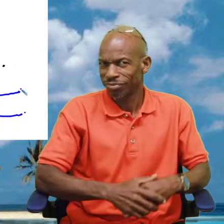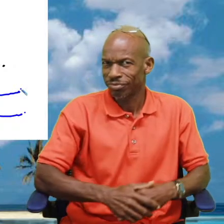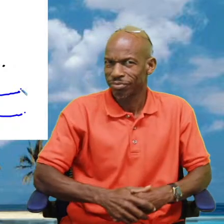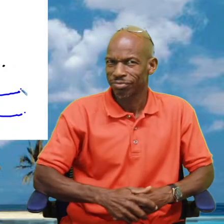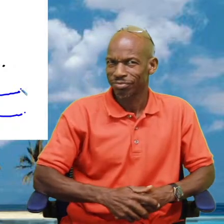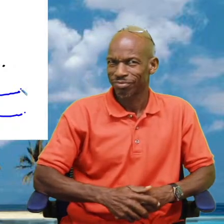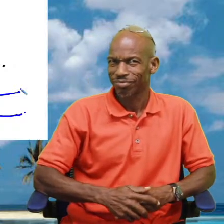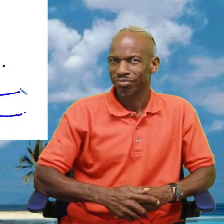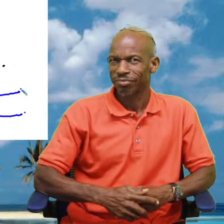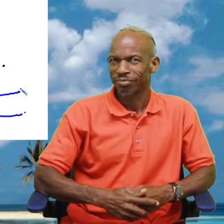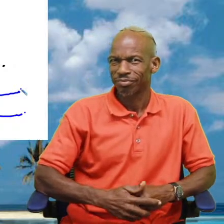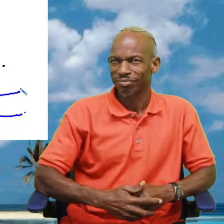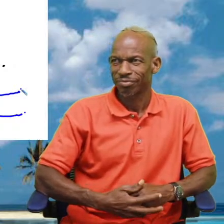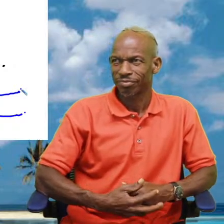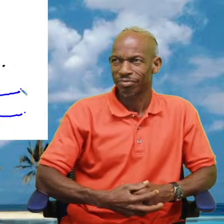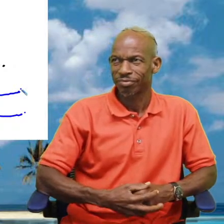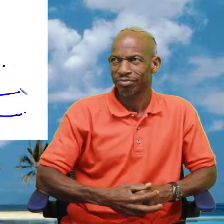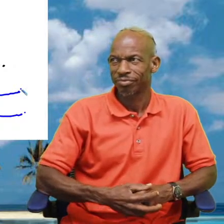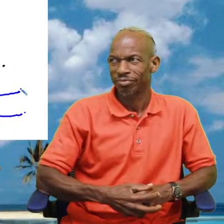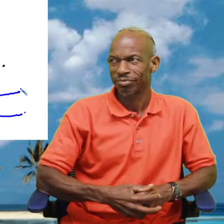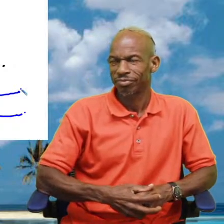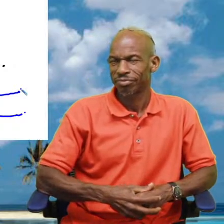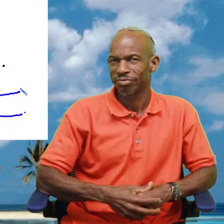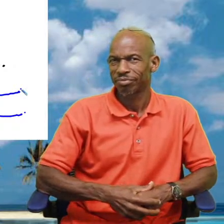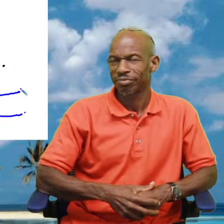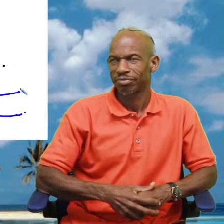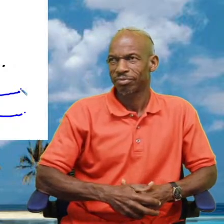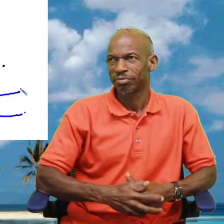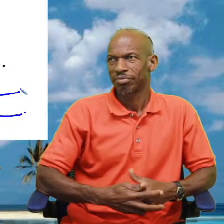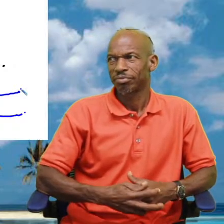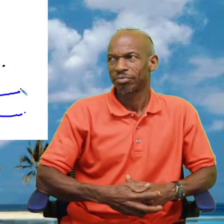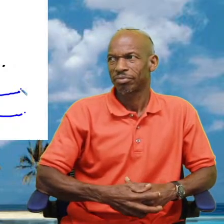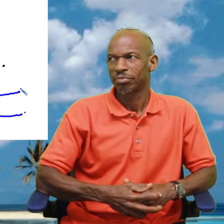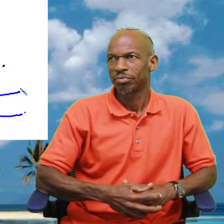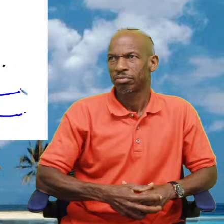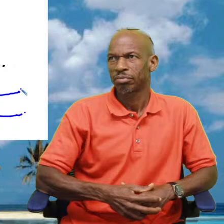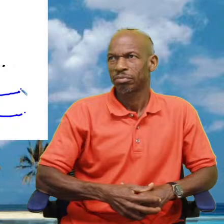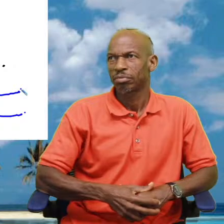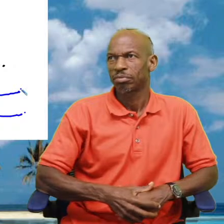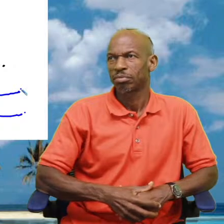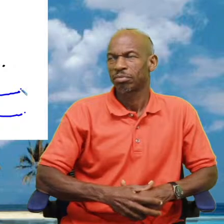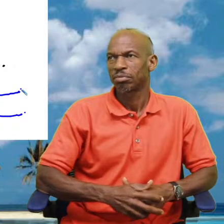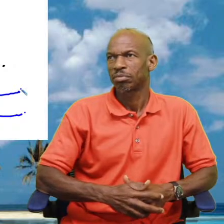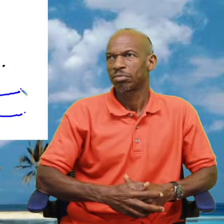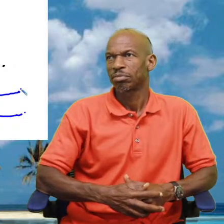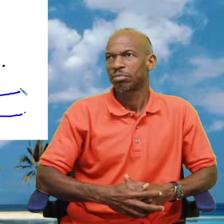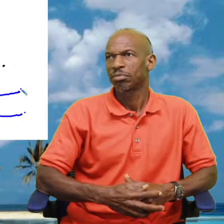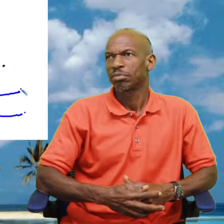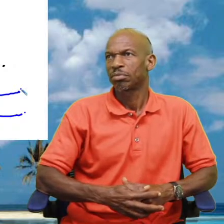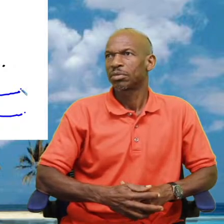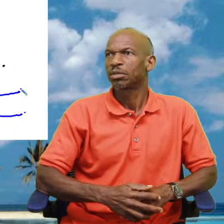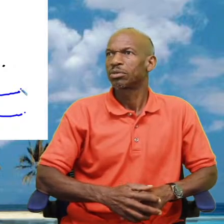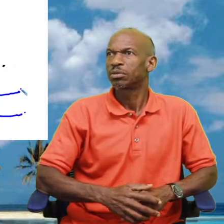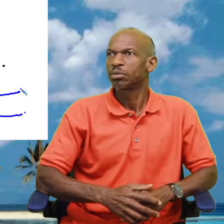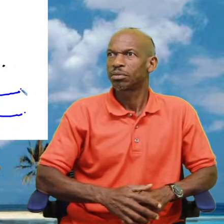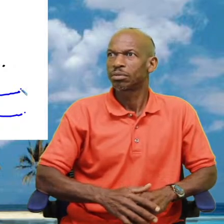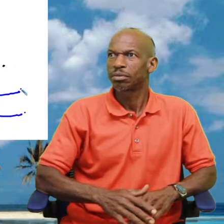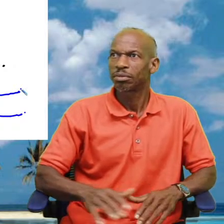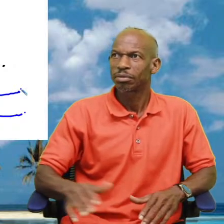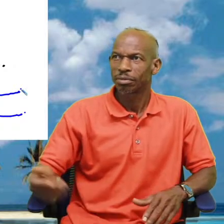Right, I know level 1 is very easy. And I